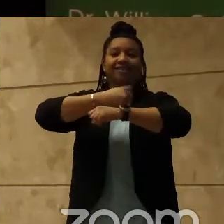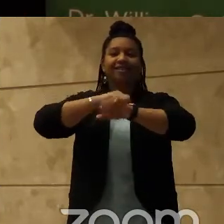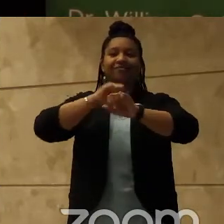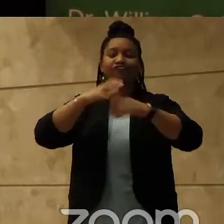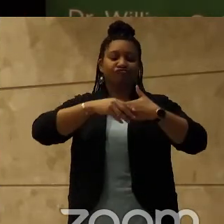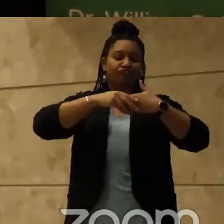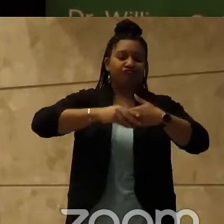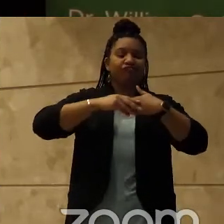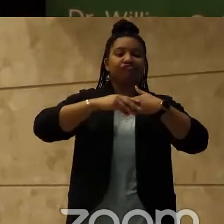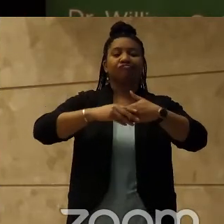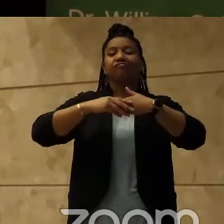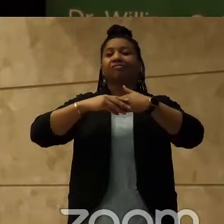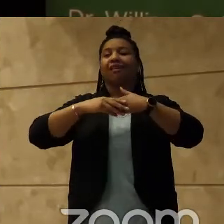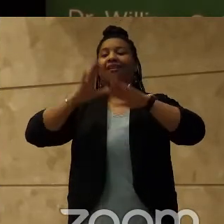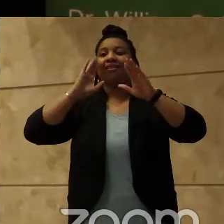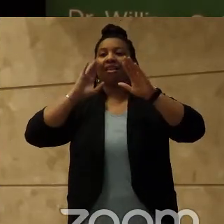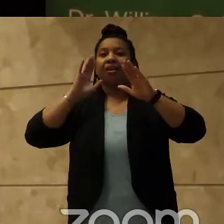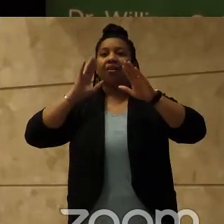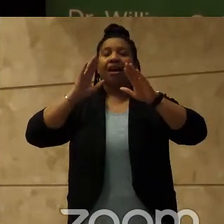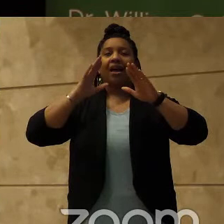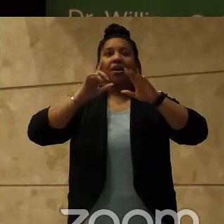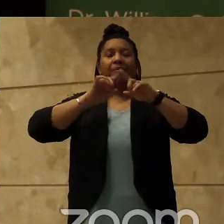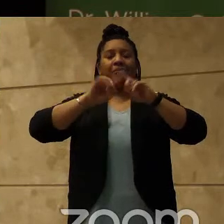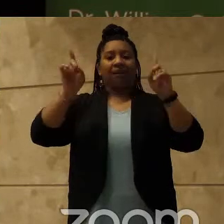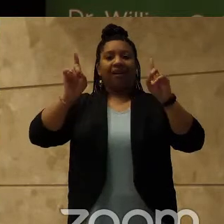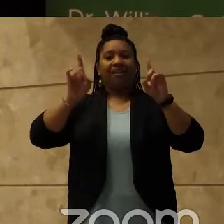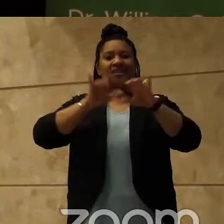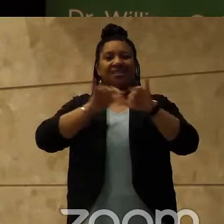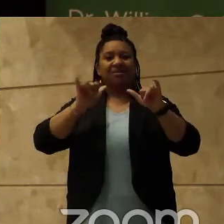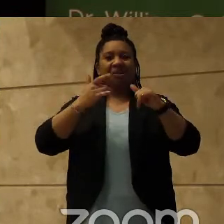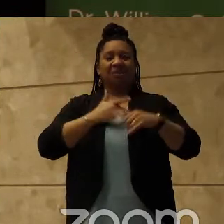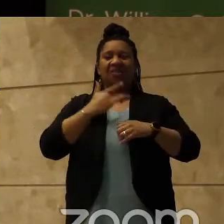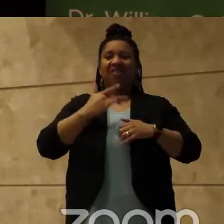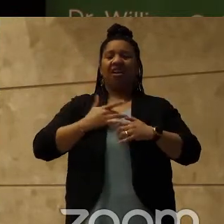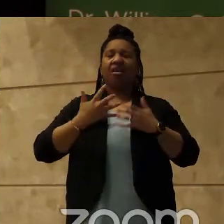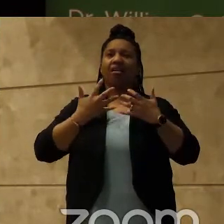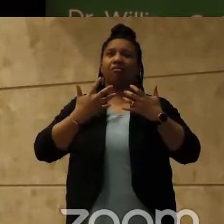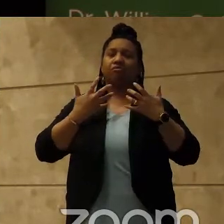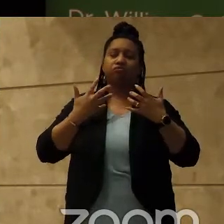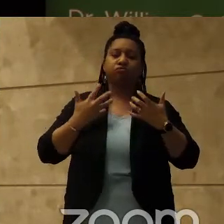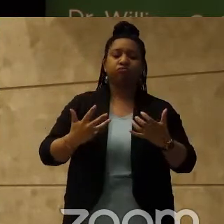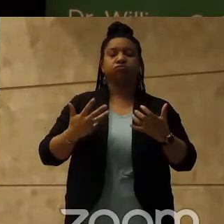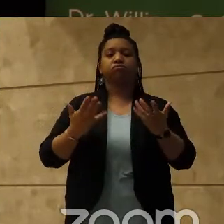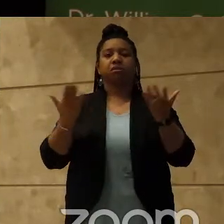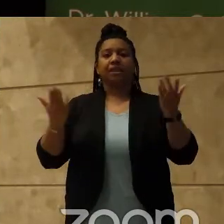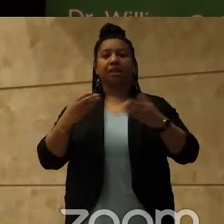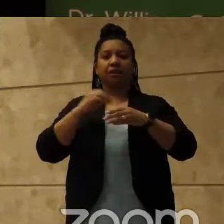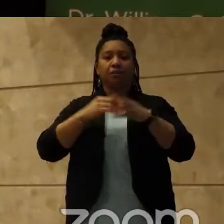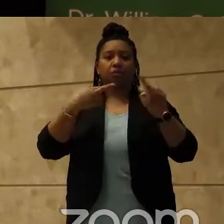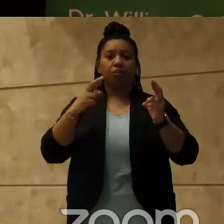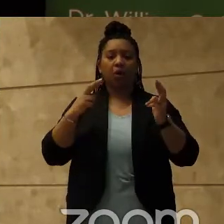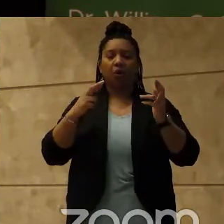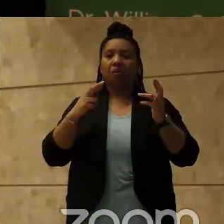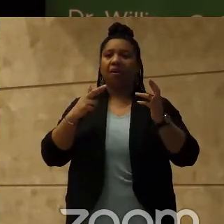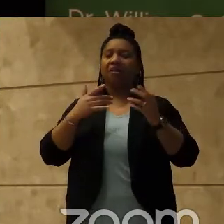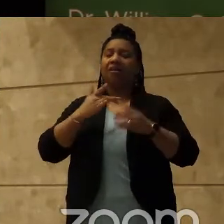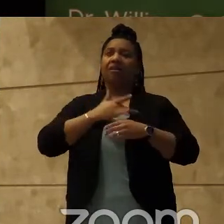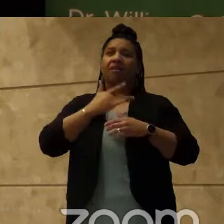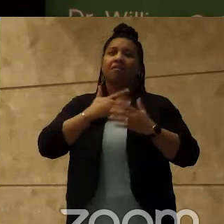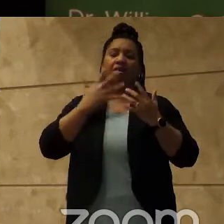shook my hand, and there is a heaviness in this room. There is a heaviness on our campus, and I understand